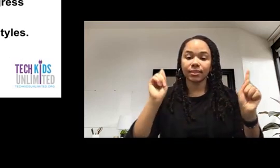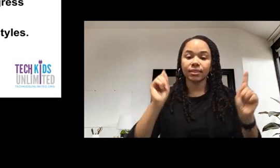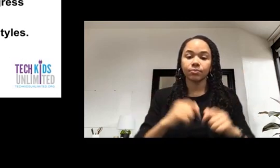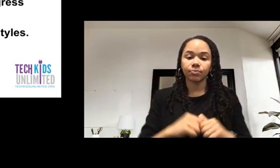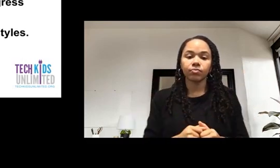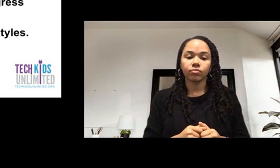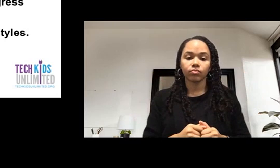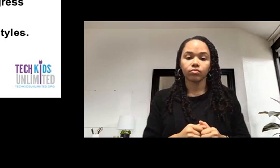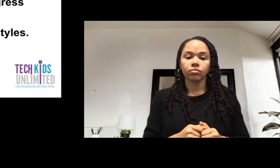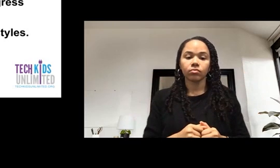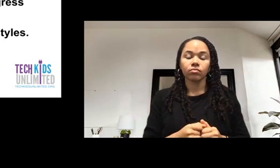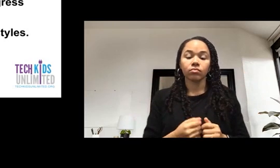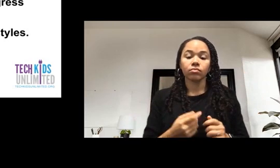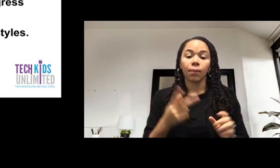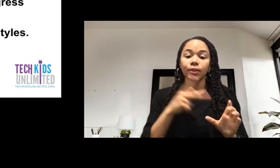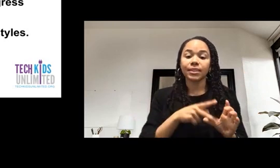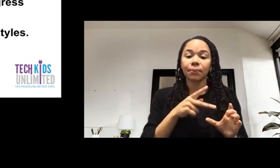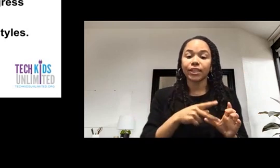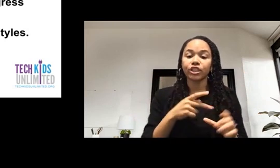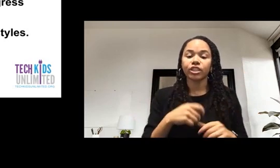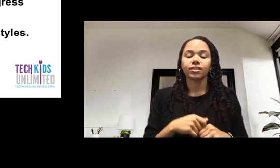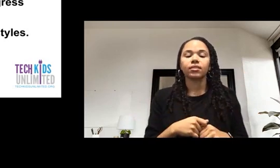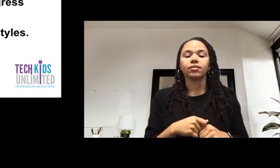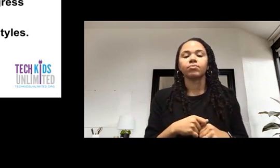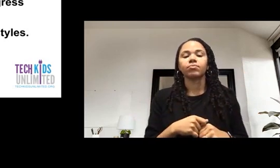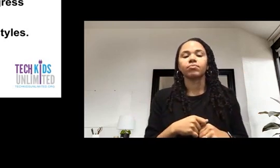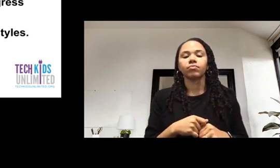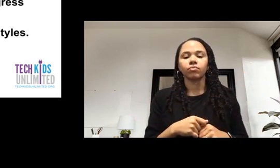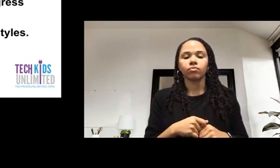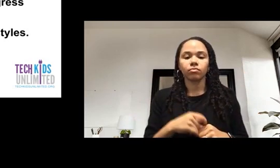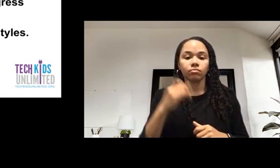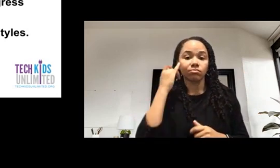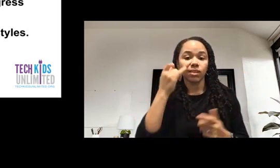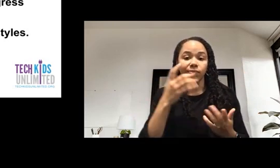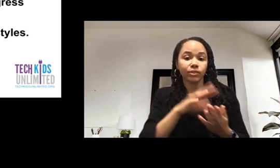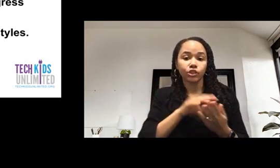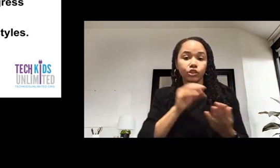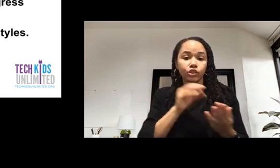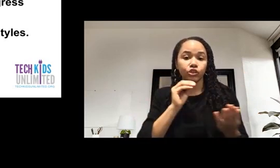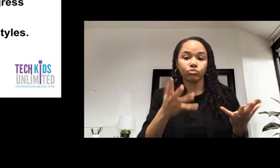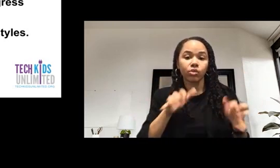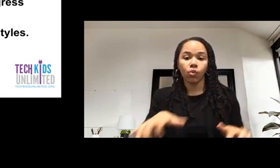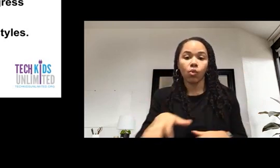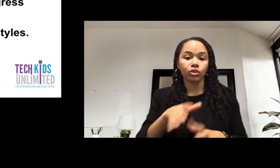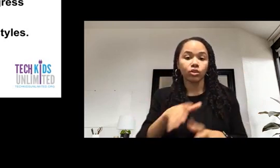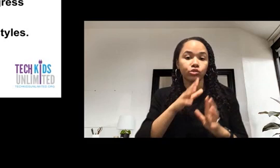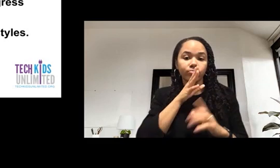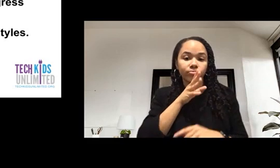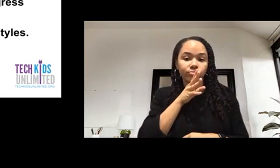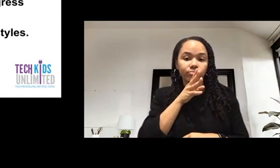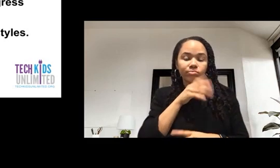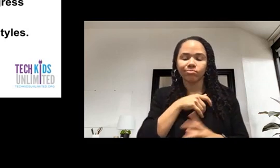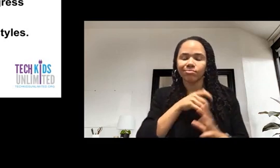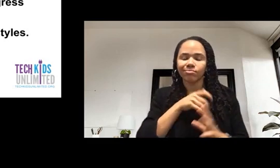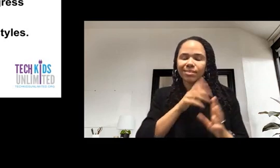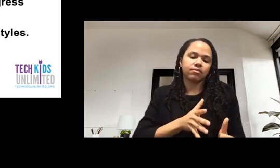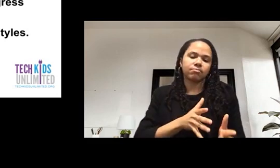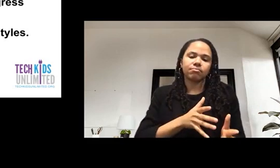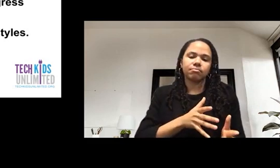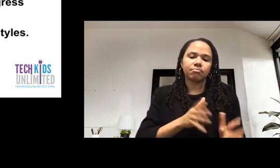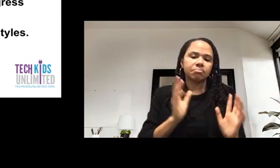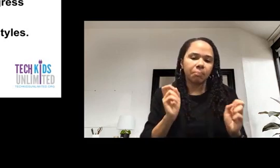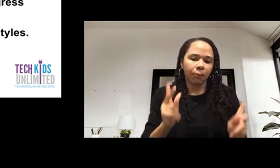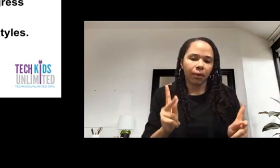In terms of participation, we, if students don't want to talk, that's okay. They don't have to,